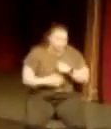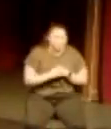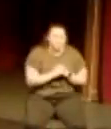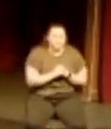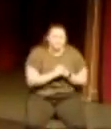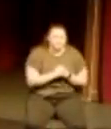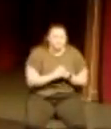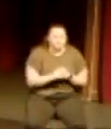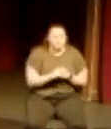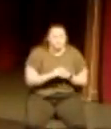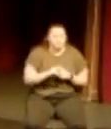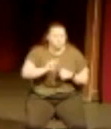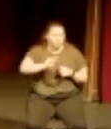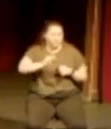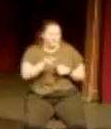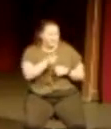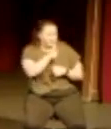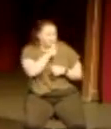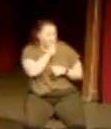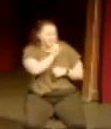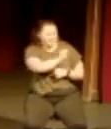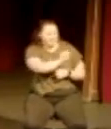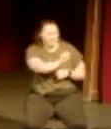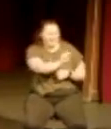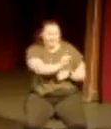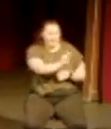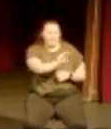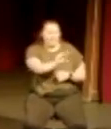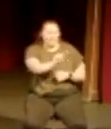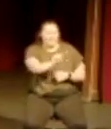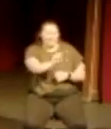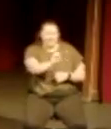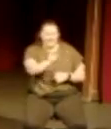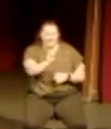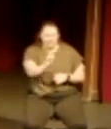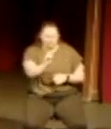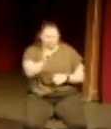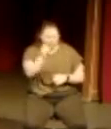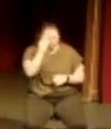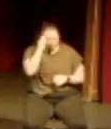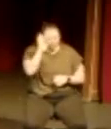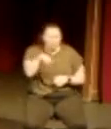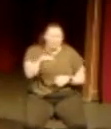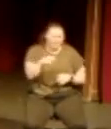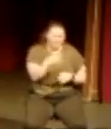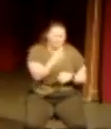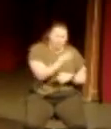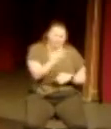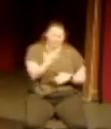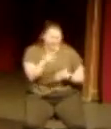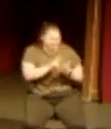to San Mateo County, which you guys know San Mateo County. There's probably four or five